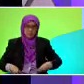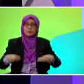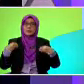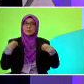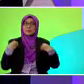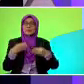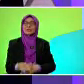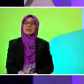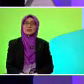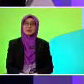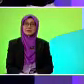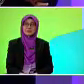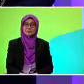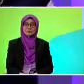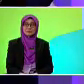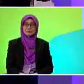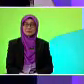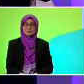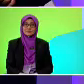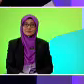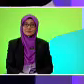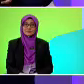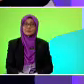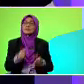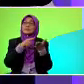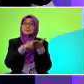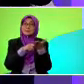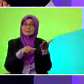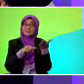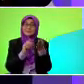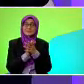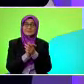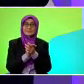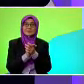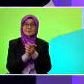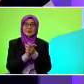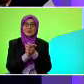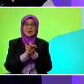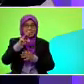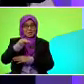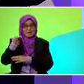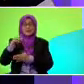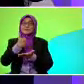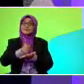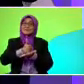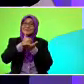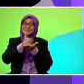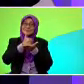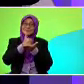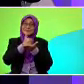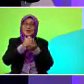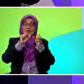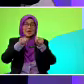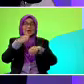don't want to say it to you. I don't want to remind you what they are. So I need the help from my pupils to tell